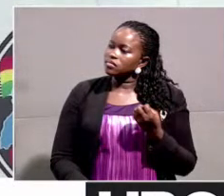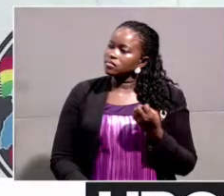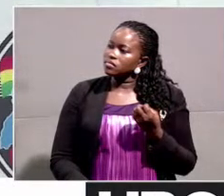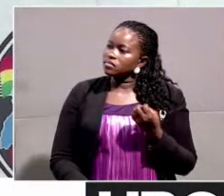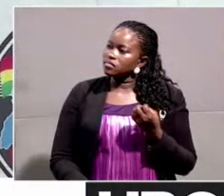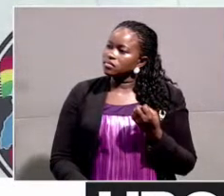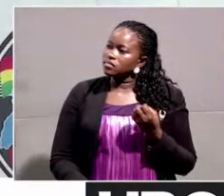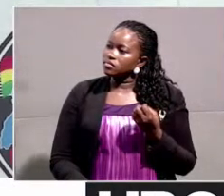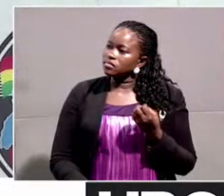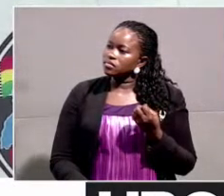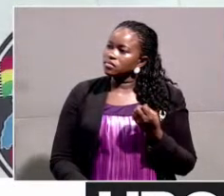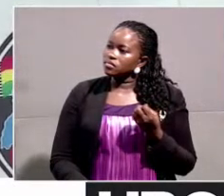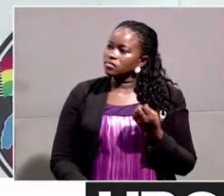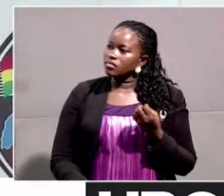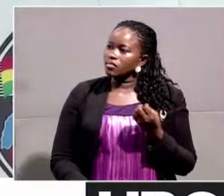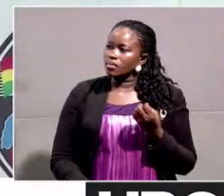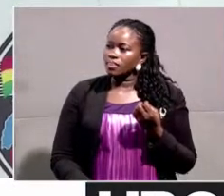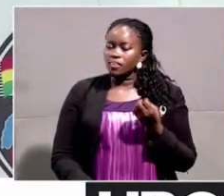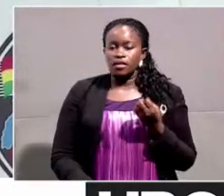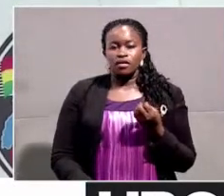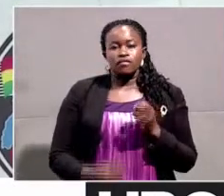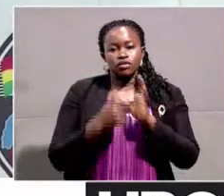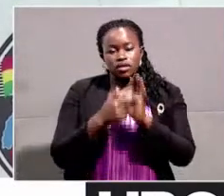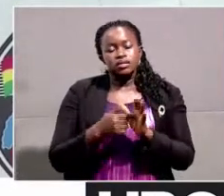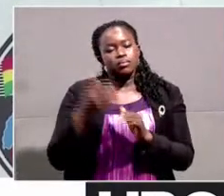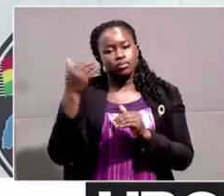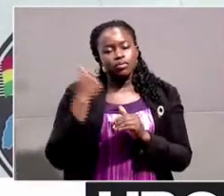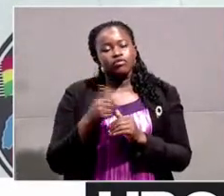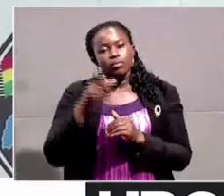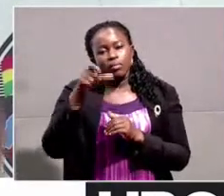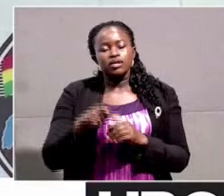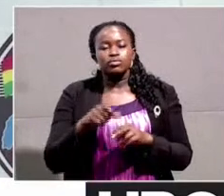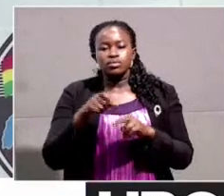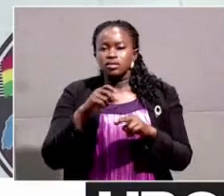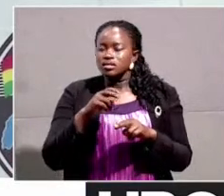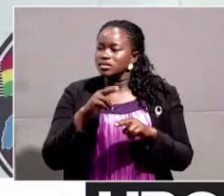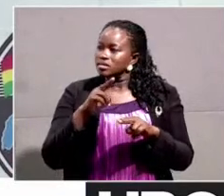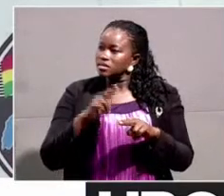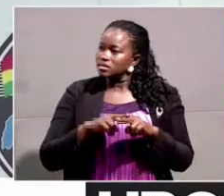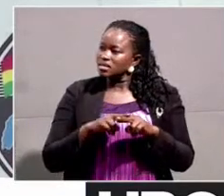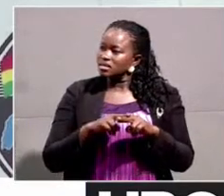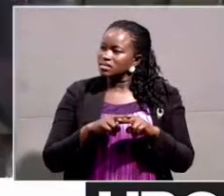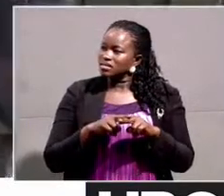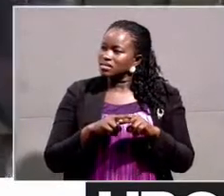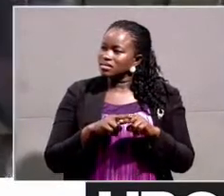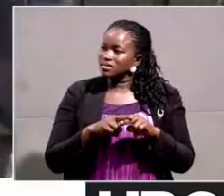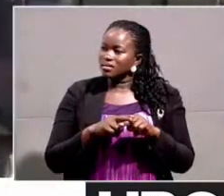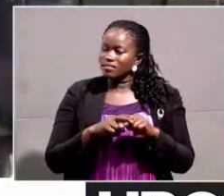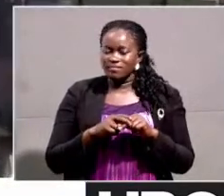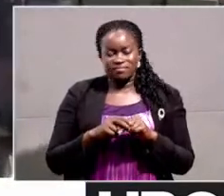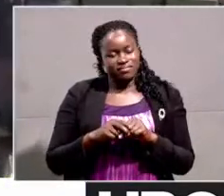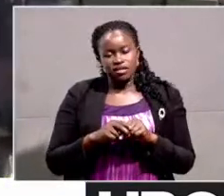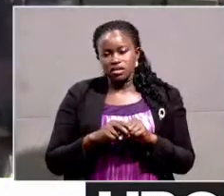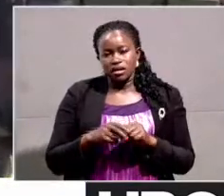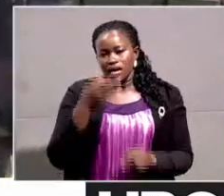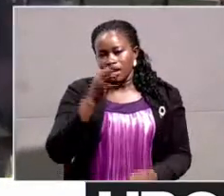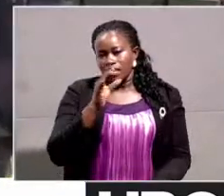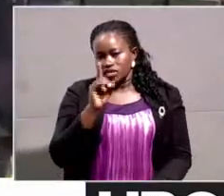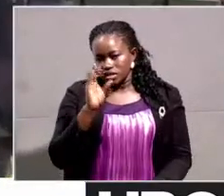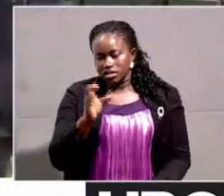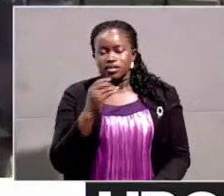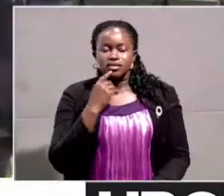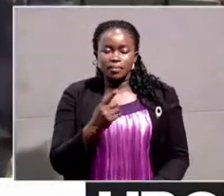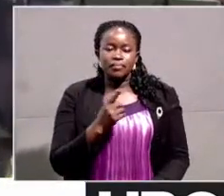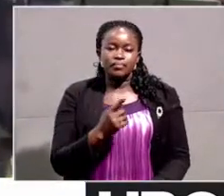case. Somebody was actually behind, seated, sending cheats concerning this very matter. FDC proposes